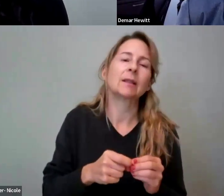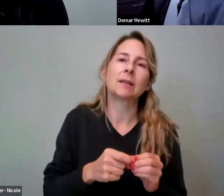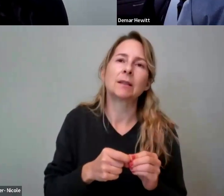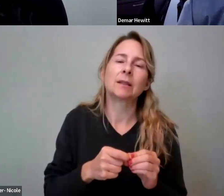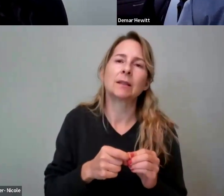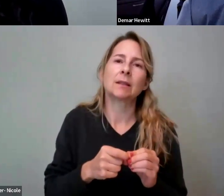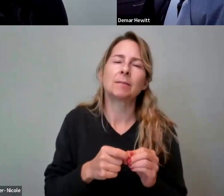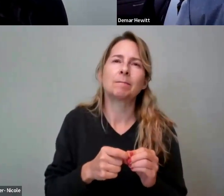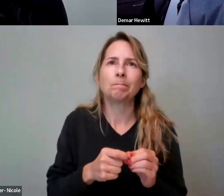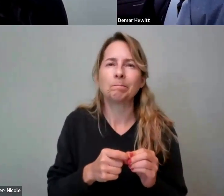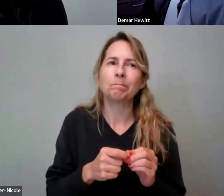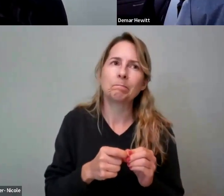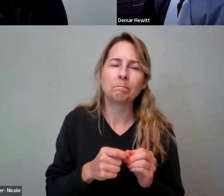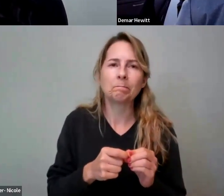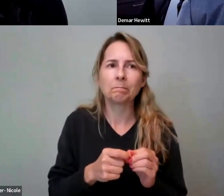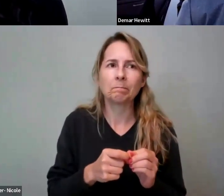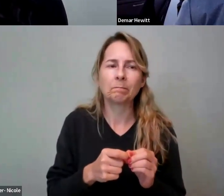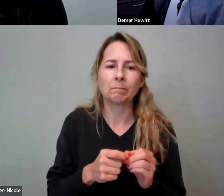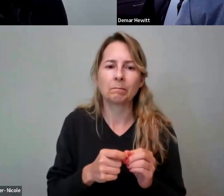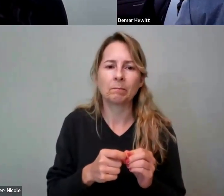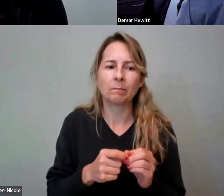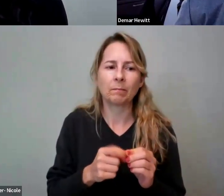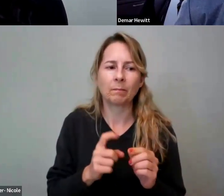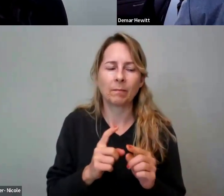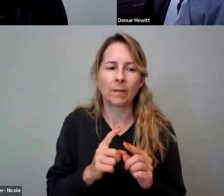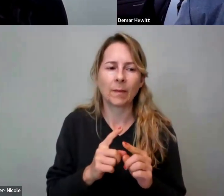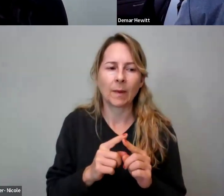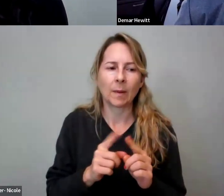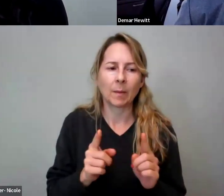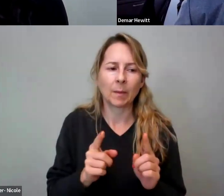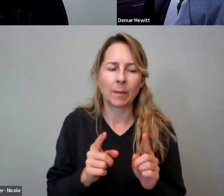is whether the